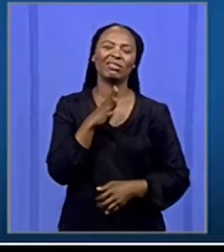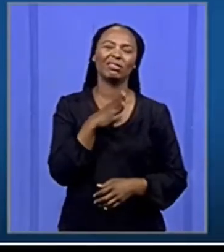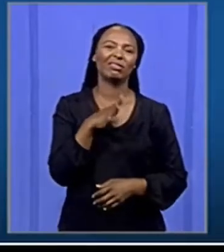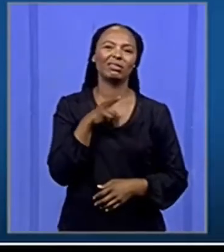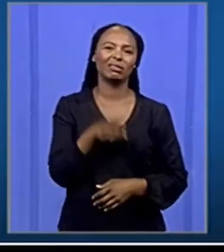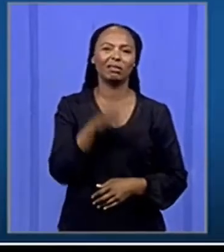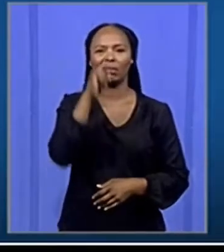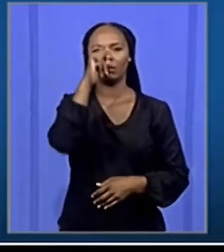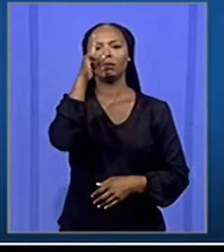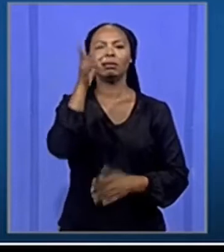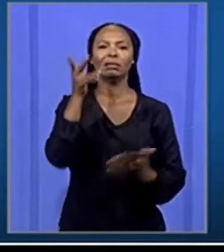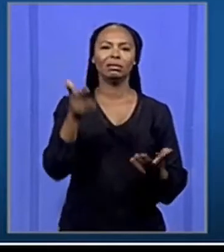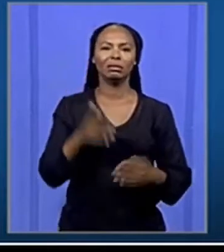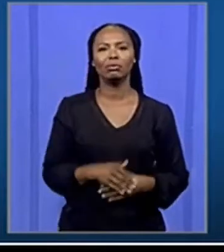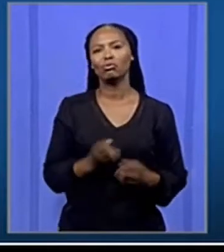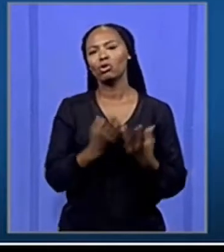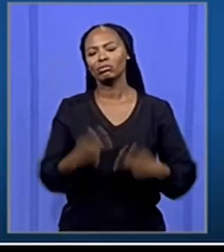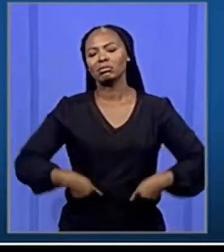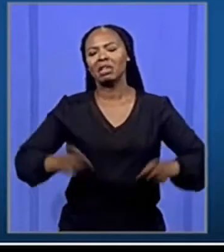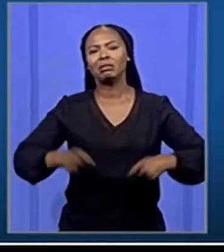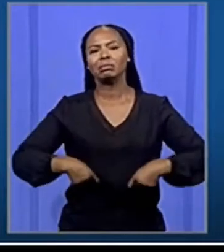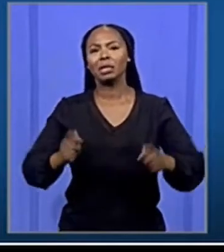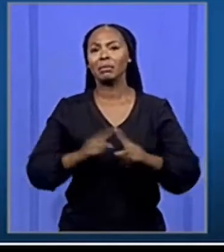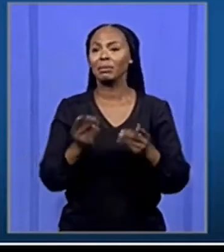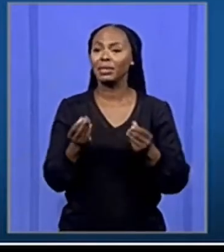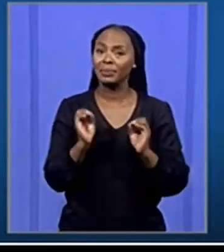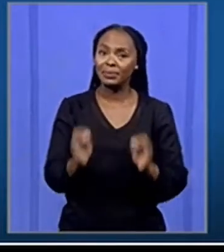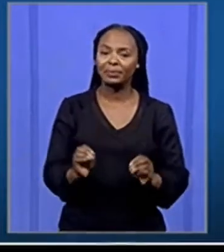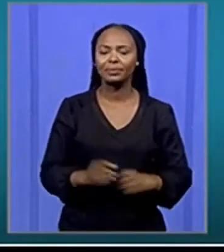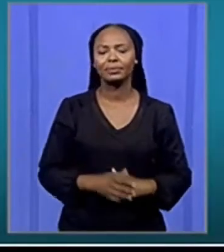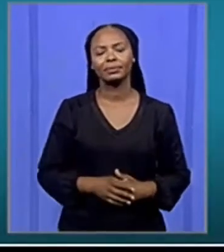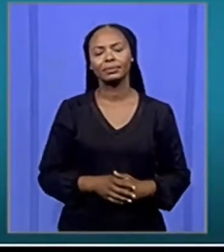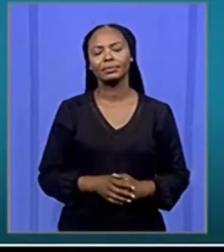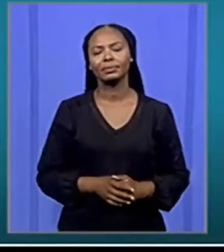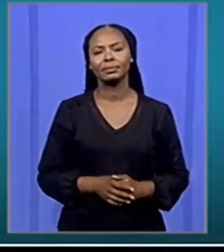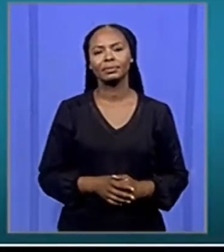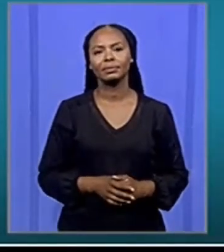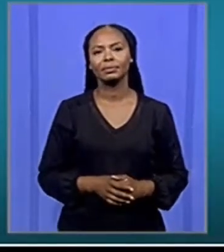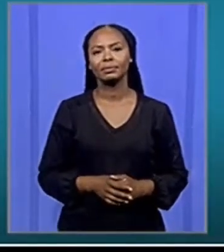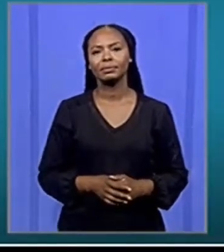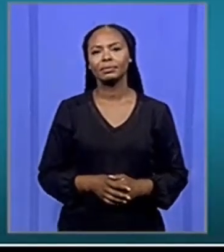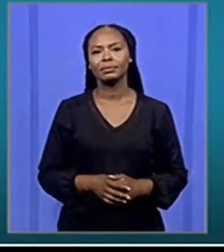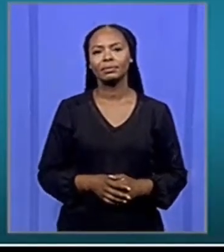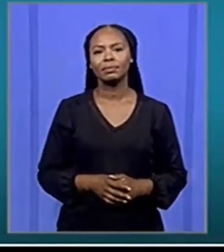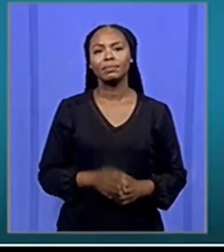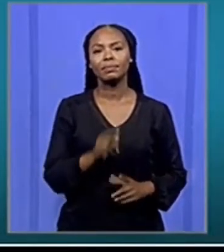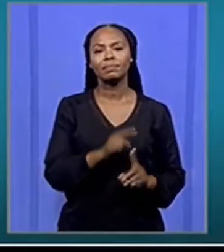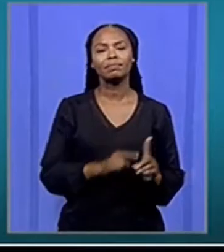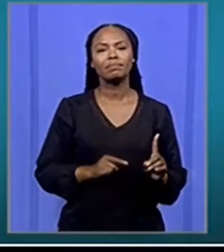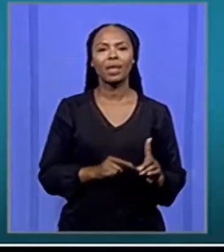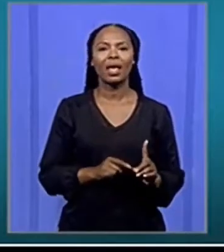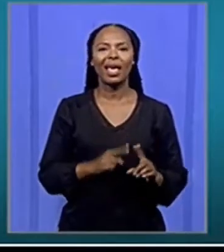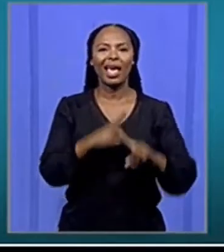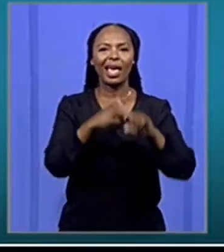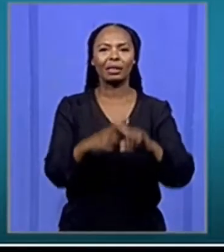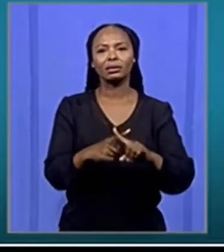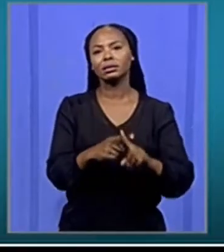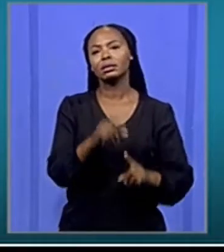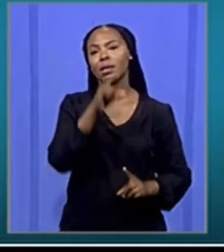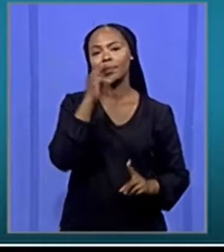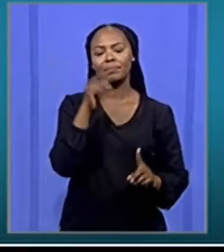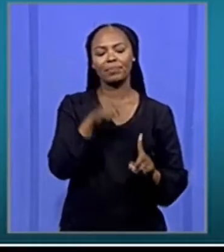yona, batho ba šomiša mašeleng ao ba se nago ona. Letlakaleng la X Sophie